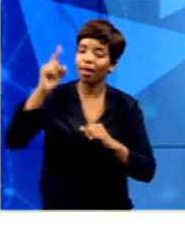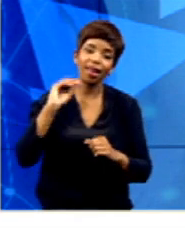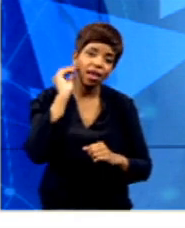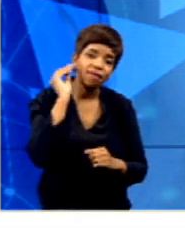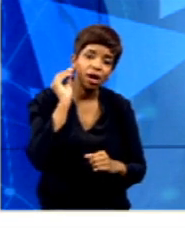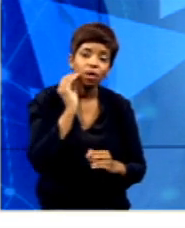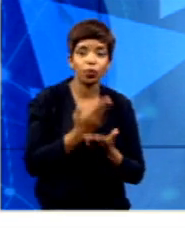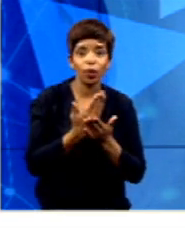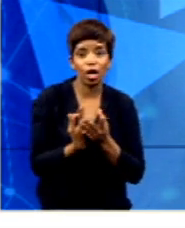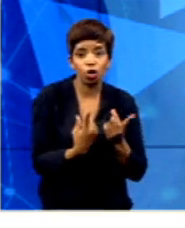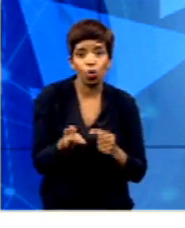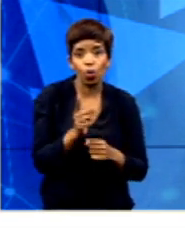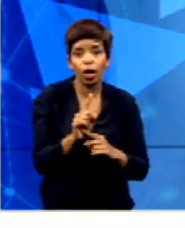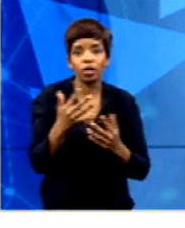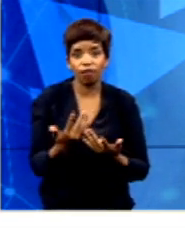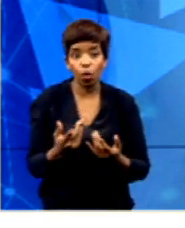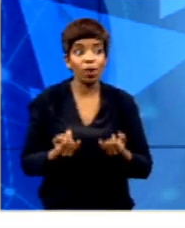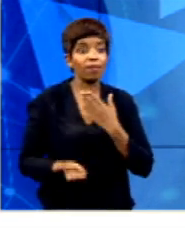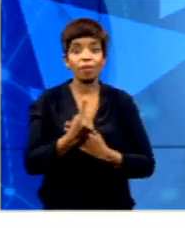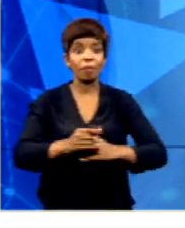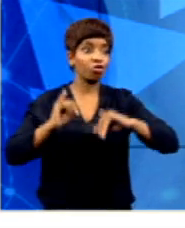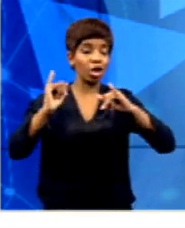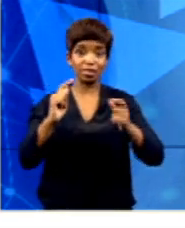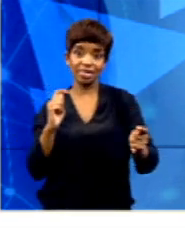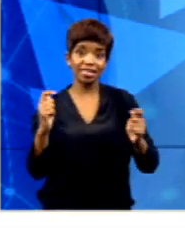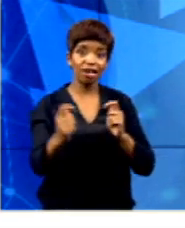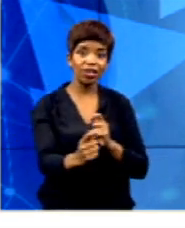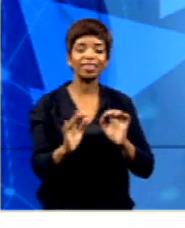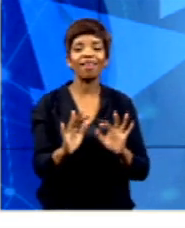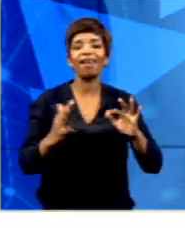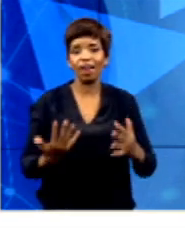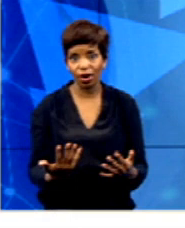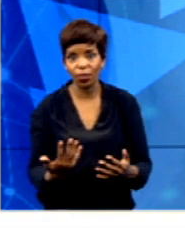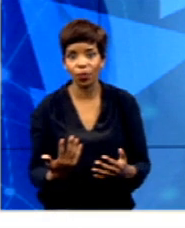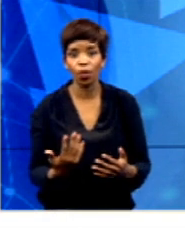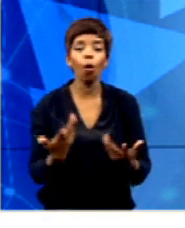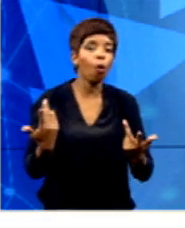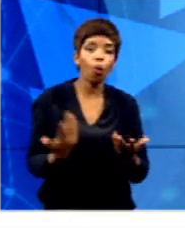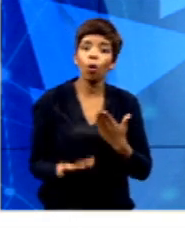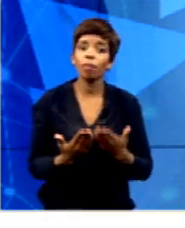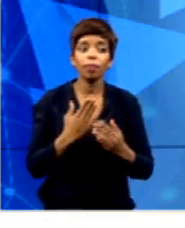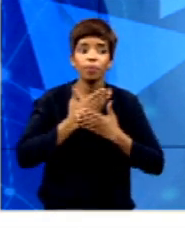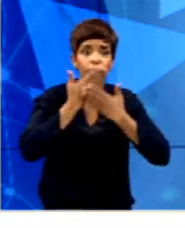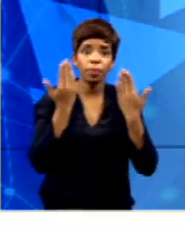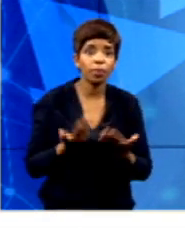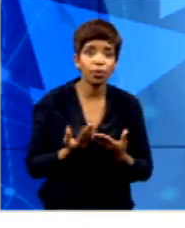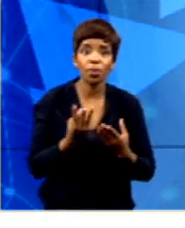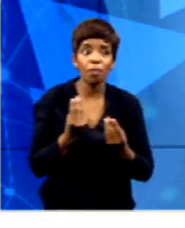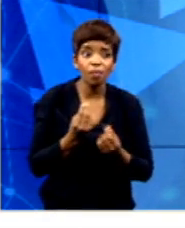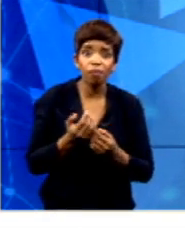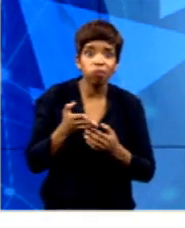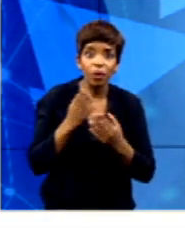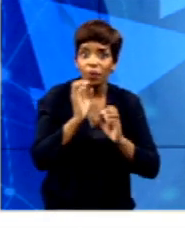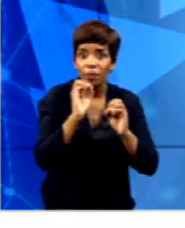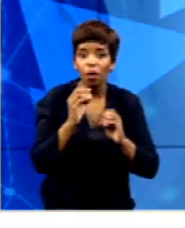to alleviate the crisis of not having any cover. Perhaps negotiate with the insurer to try and get the